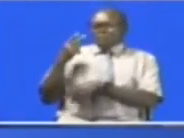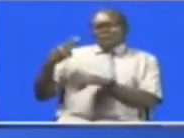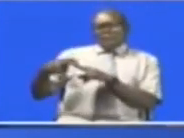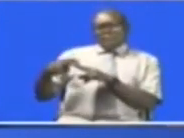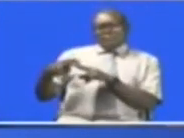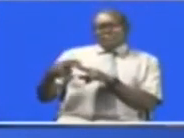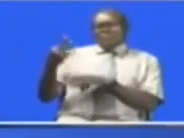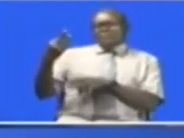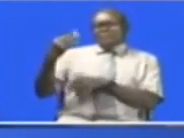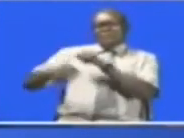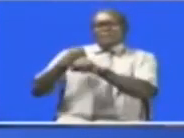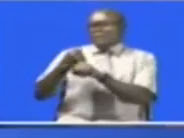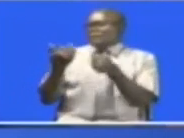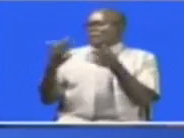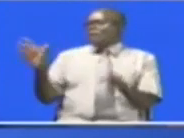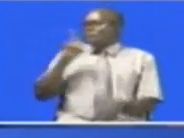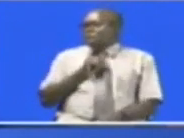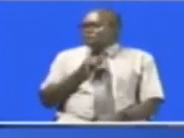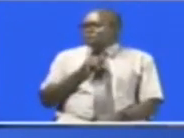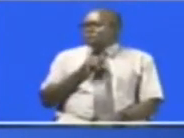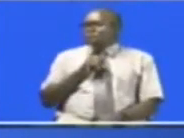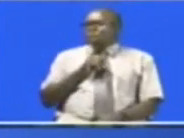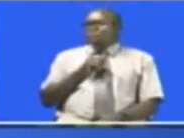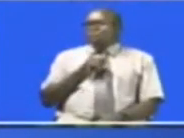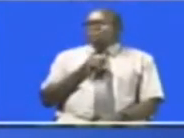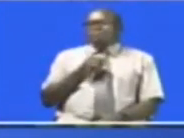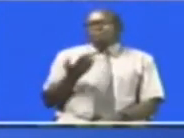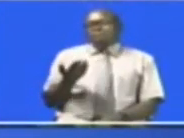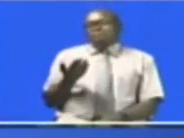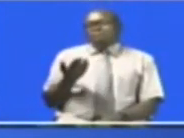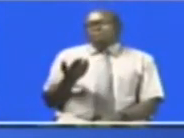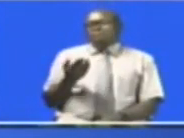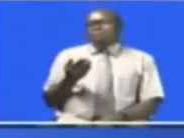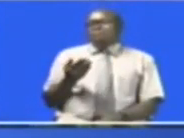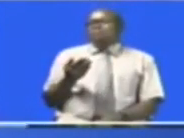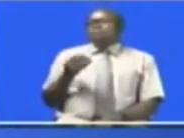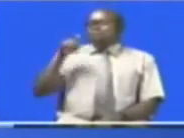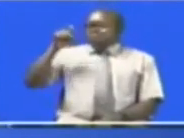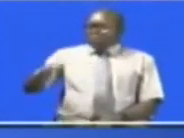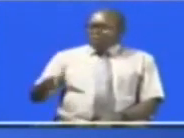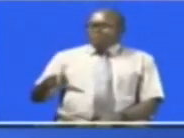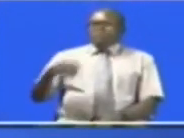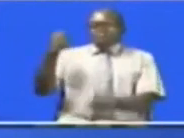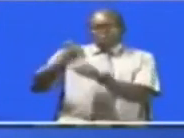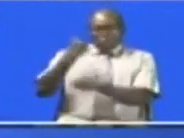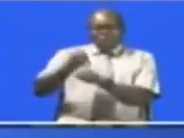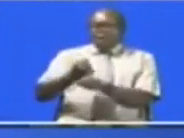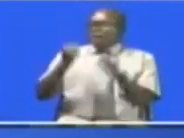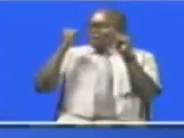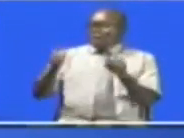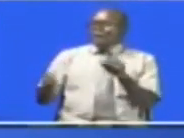name, in 3 years they are no more. So no pain, no gain. No, it's as simple as it's that. It's as simple as that. You have to put in work